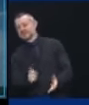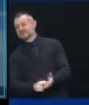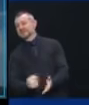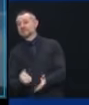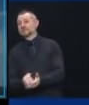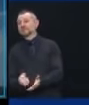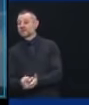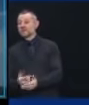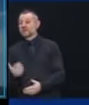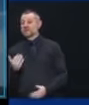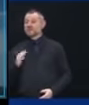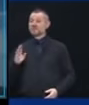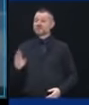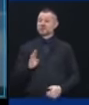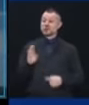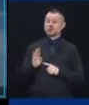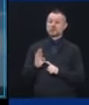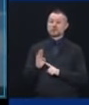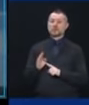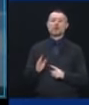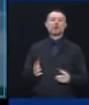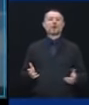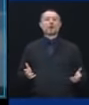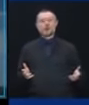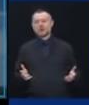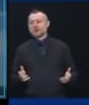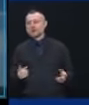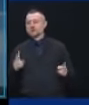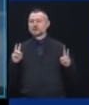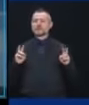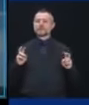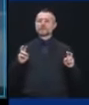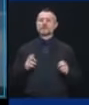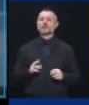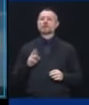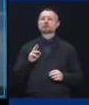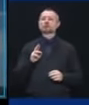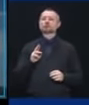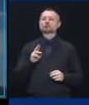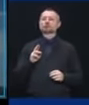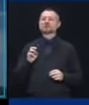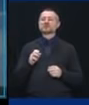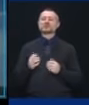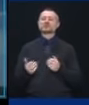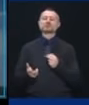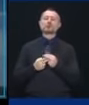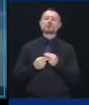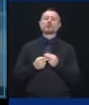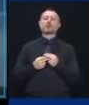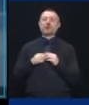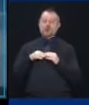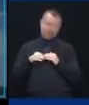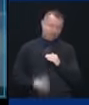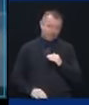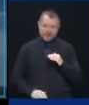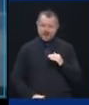$15 billion would allow us to restore everything that was cut